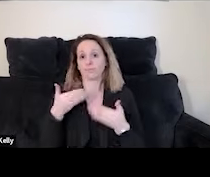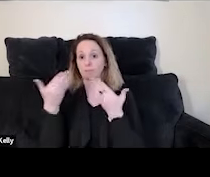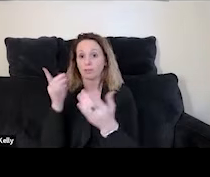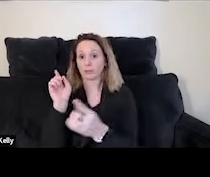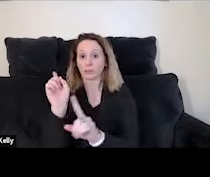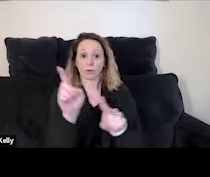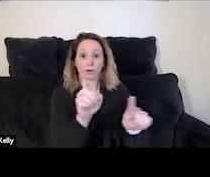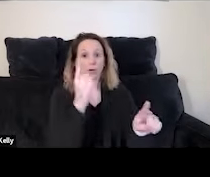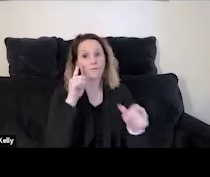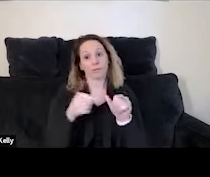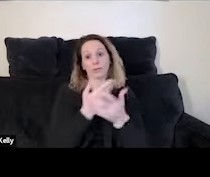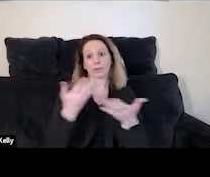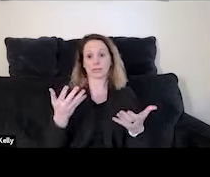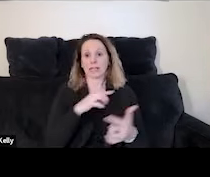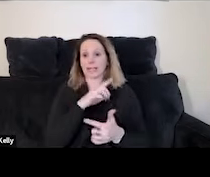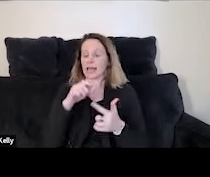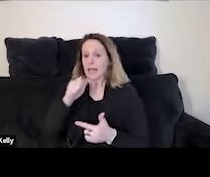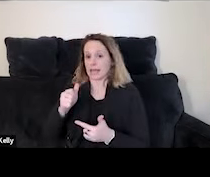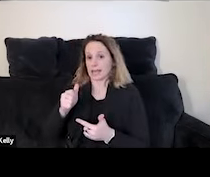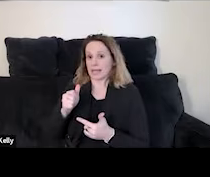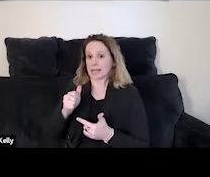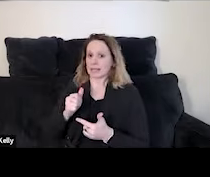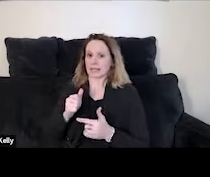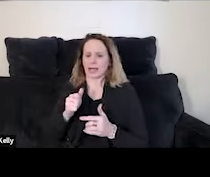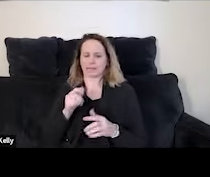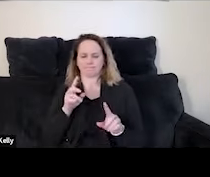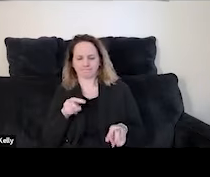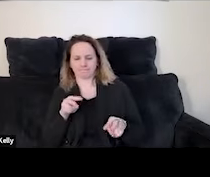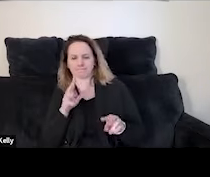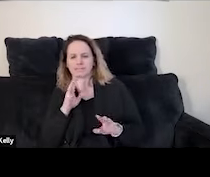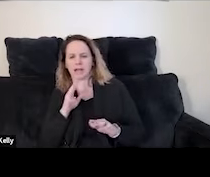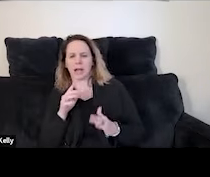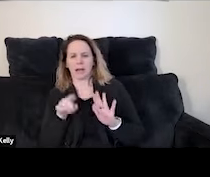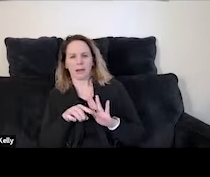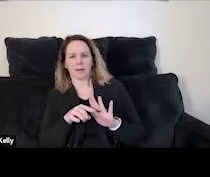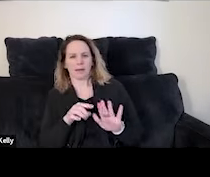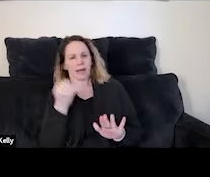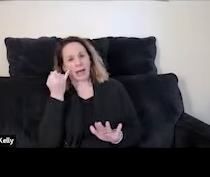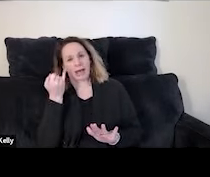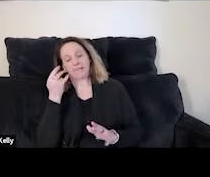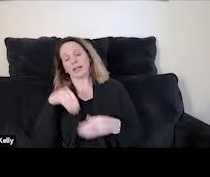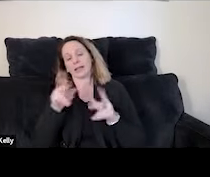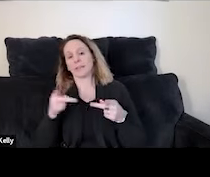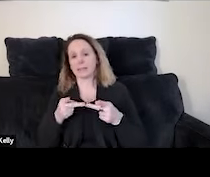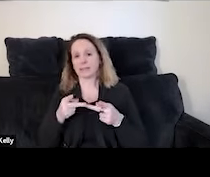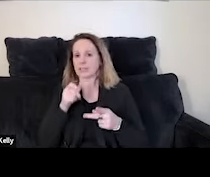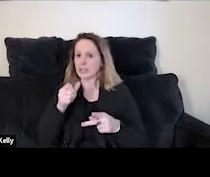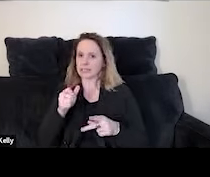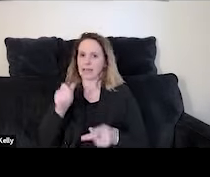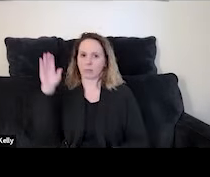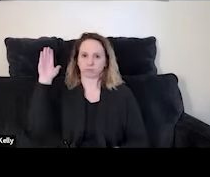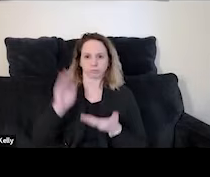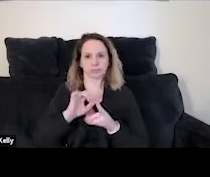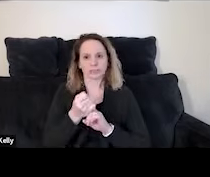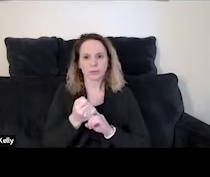the first thing we're going to do and not try to talk down folks who might not be in a position in order to be de-escalated over